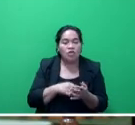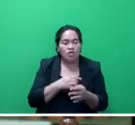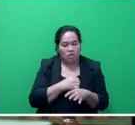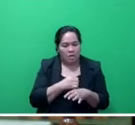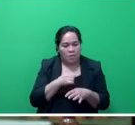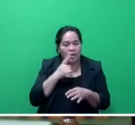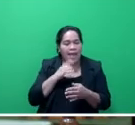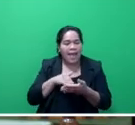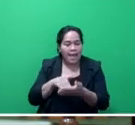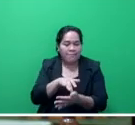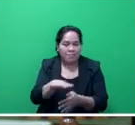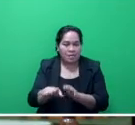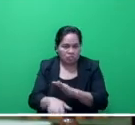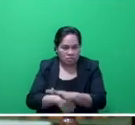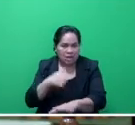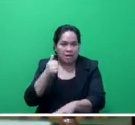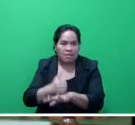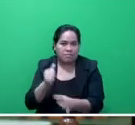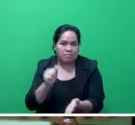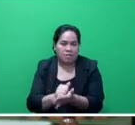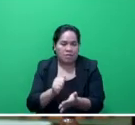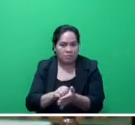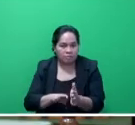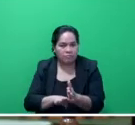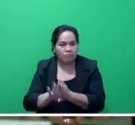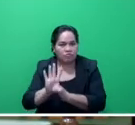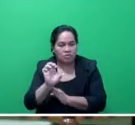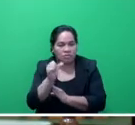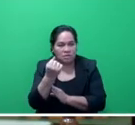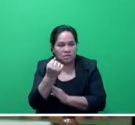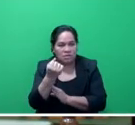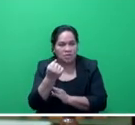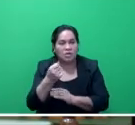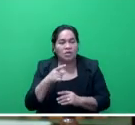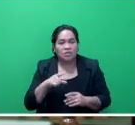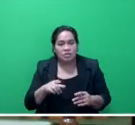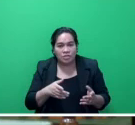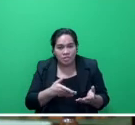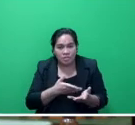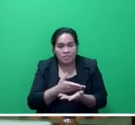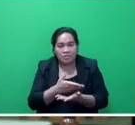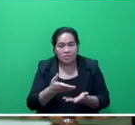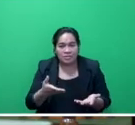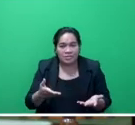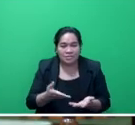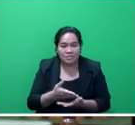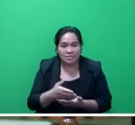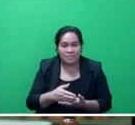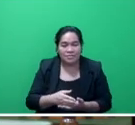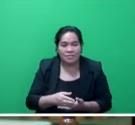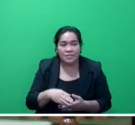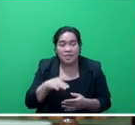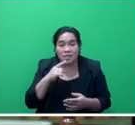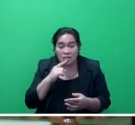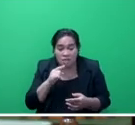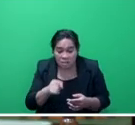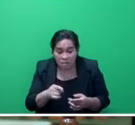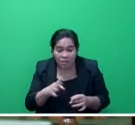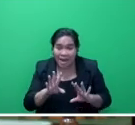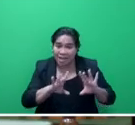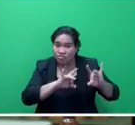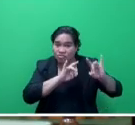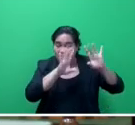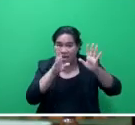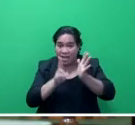it up. Mr. Speaker, sir, we are going to press the renegotiation of the double taxation agreement we have in place with Australia and New Zealand